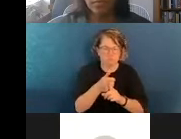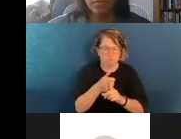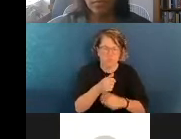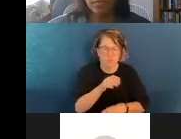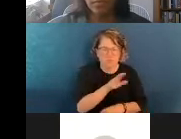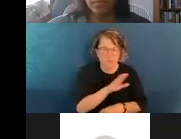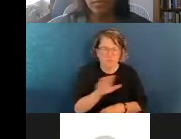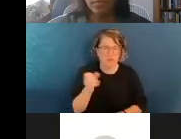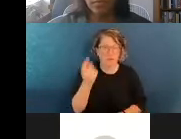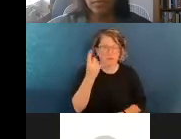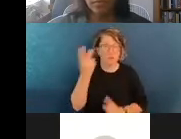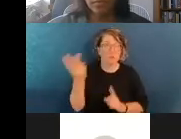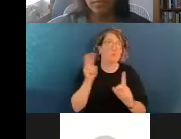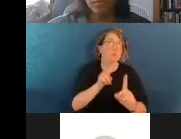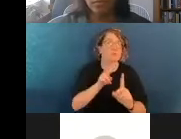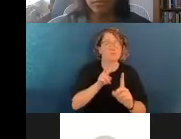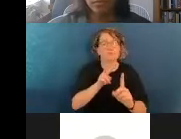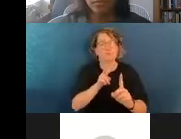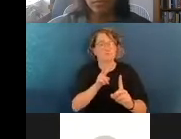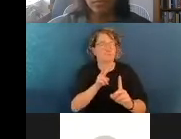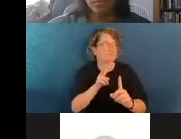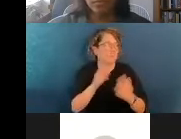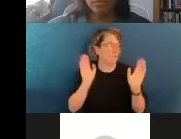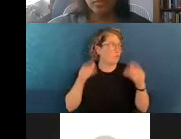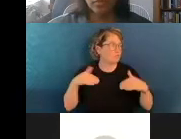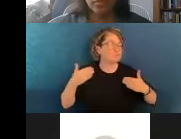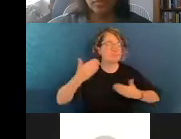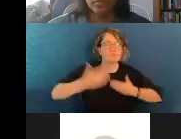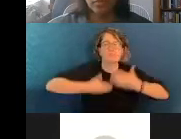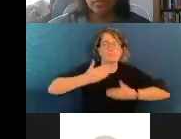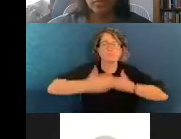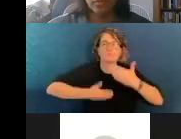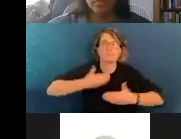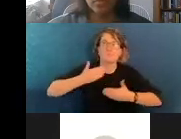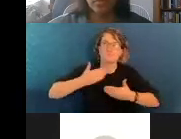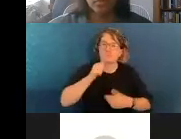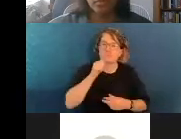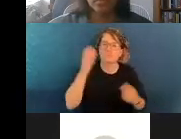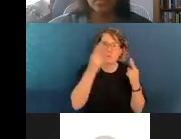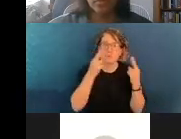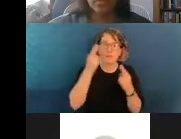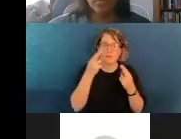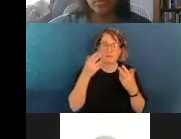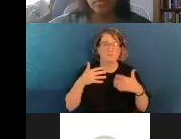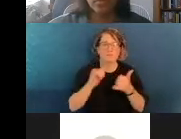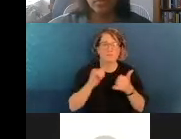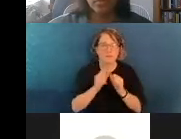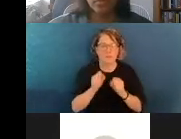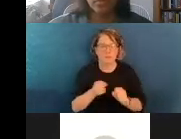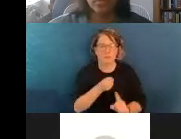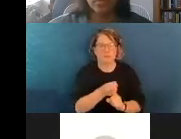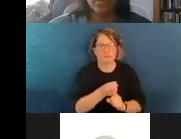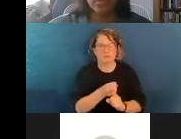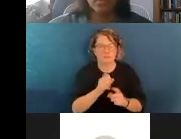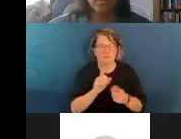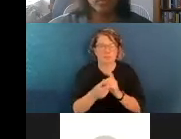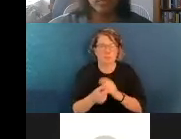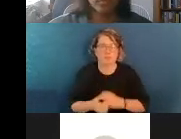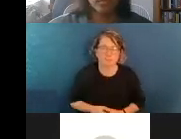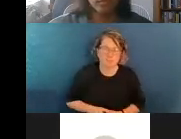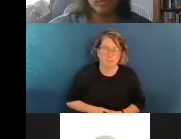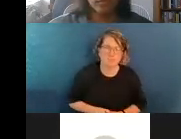understanding and practice in order to support change. The curriculum also offers